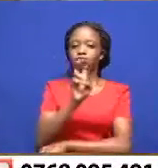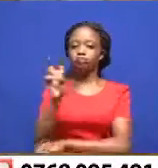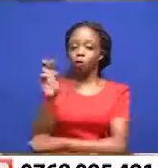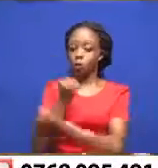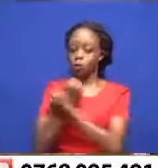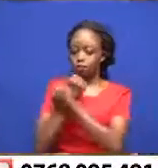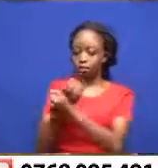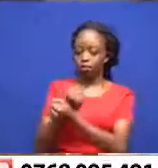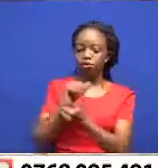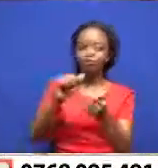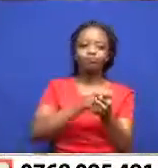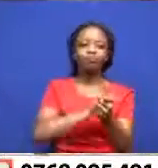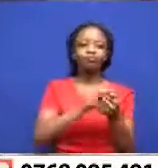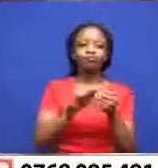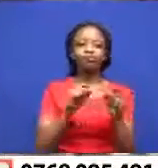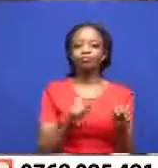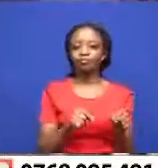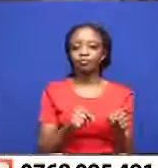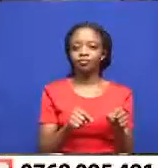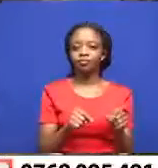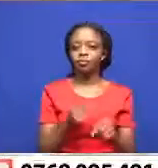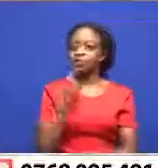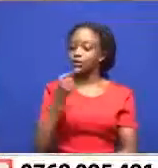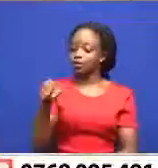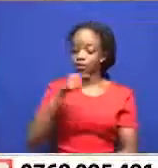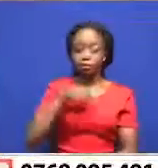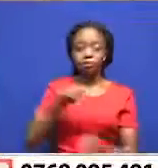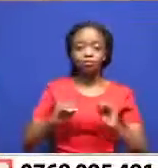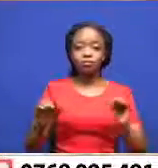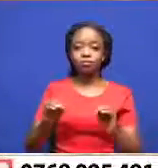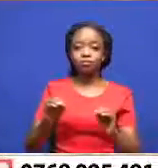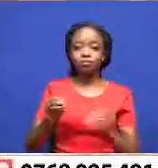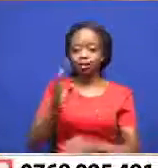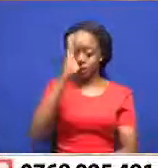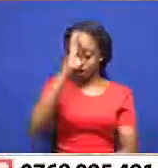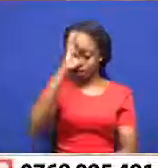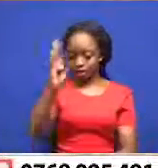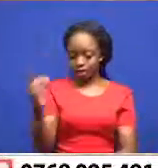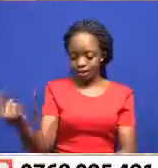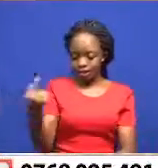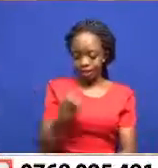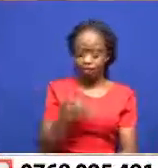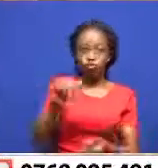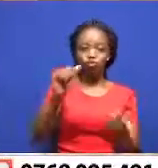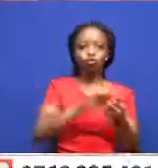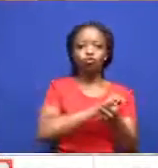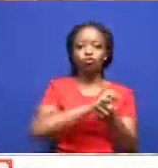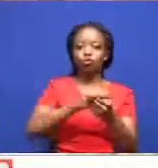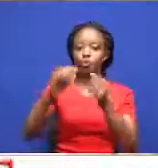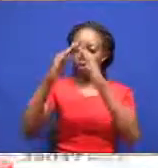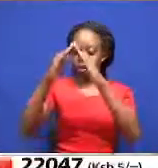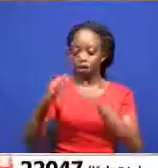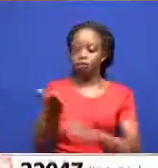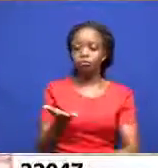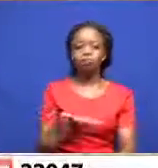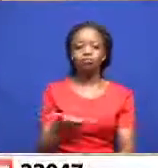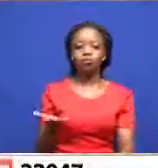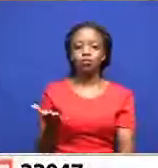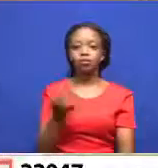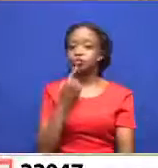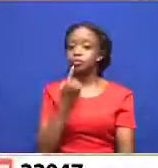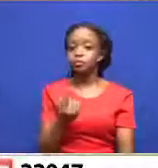protect the demolitions. Hawaja tuambia, wamekuja tu Jumapili na kuanza kuvunja hapa manyumba,